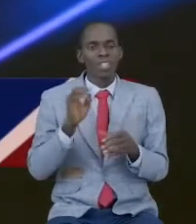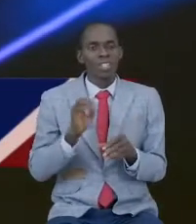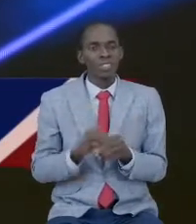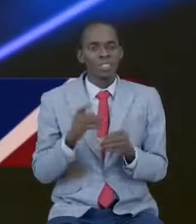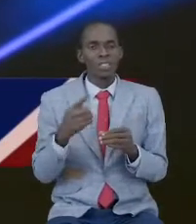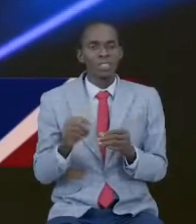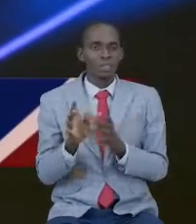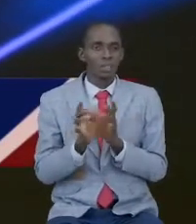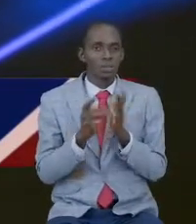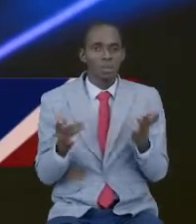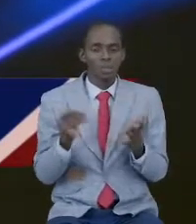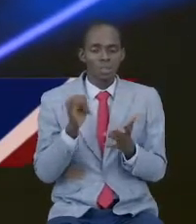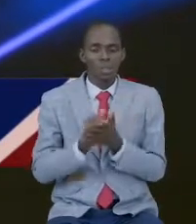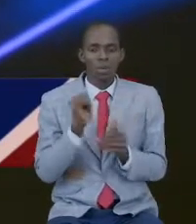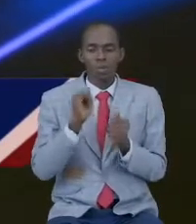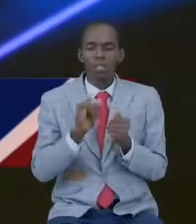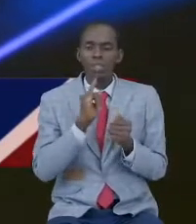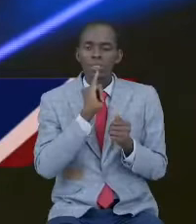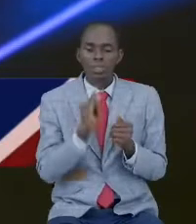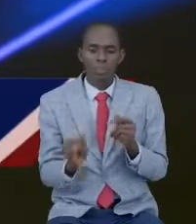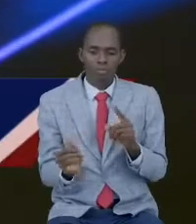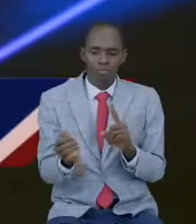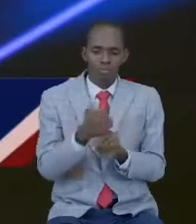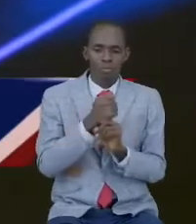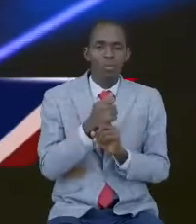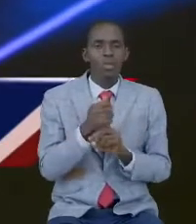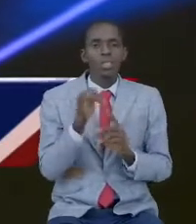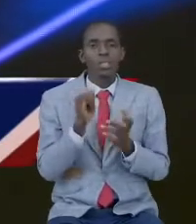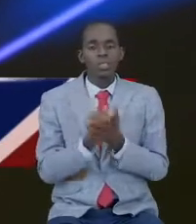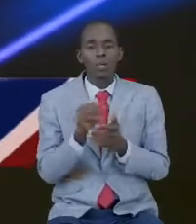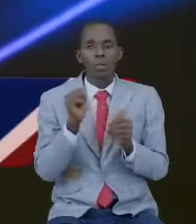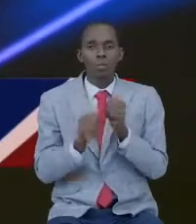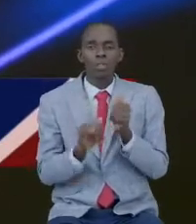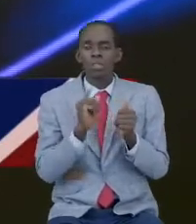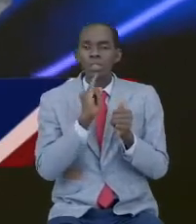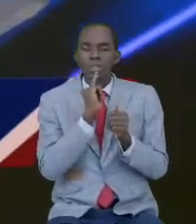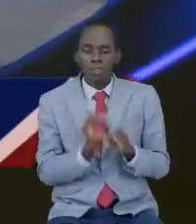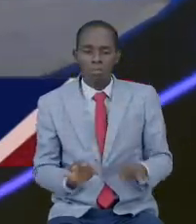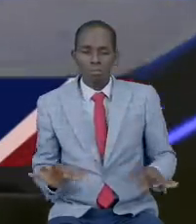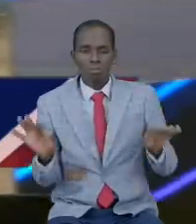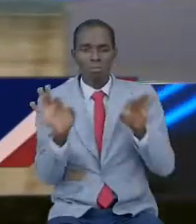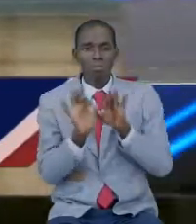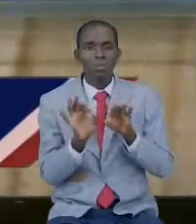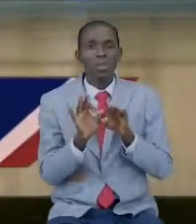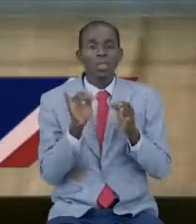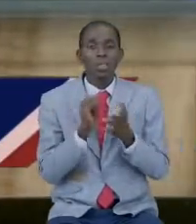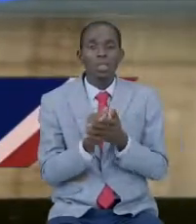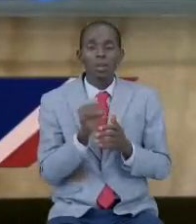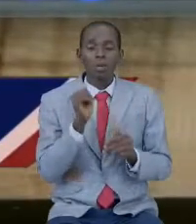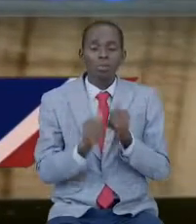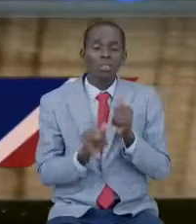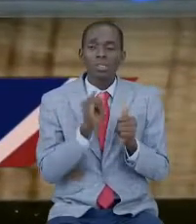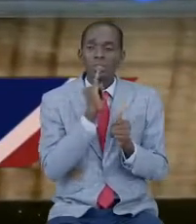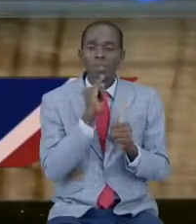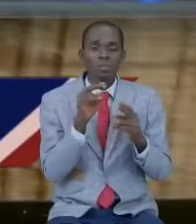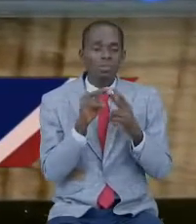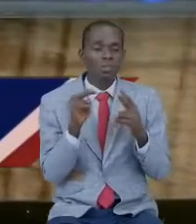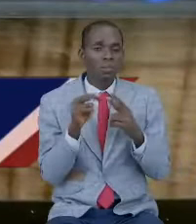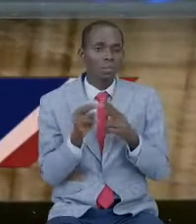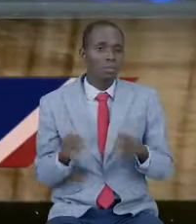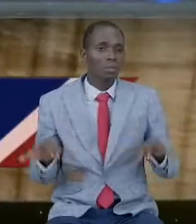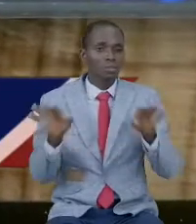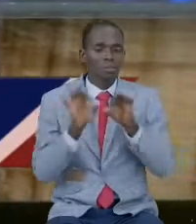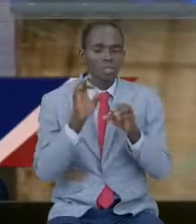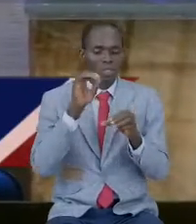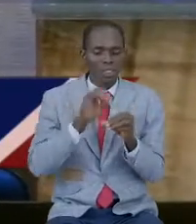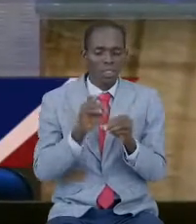that which is marked, that which is remarkable, that which is significant in the